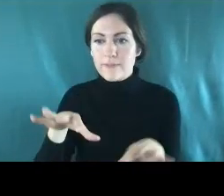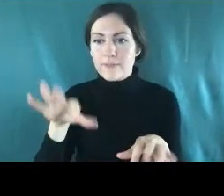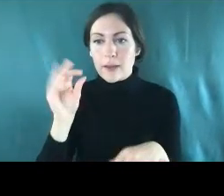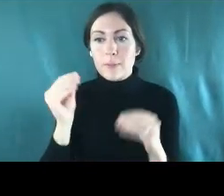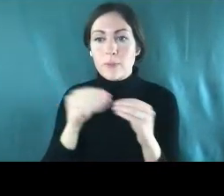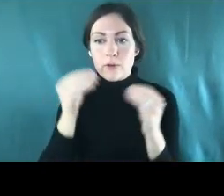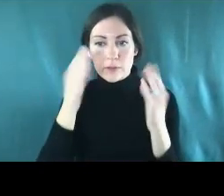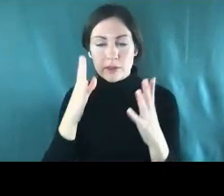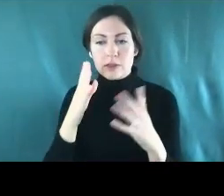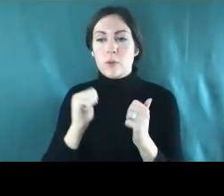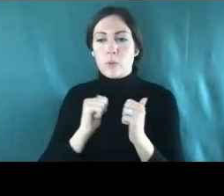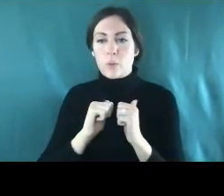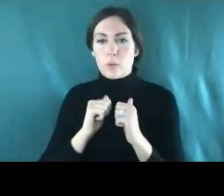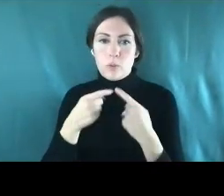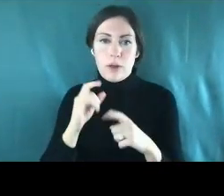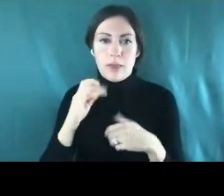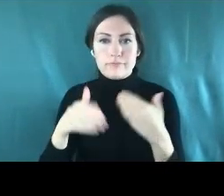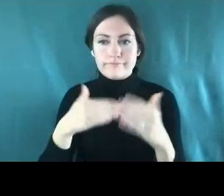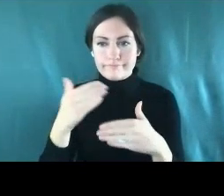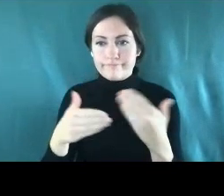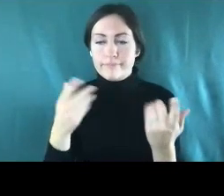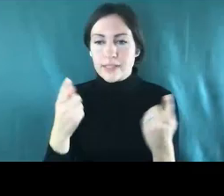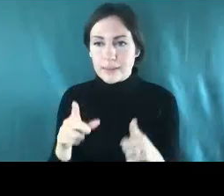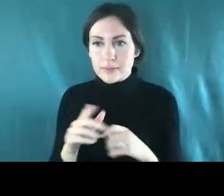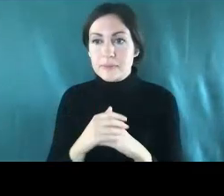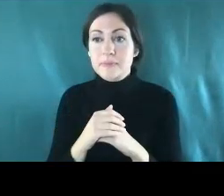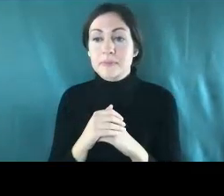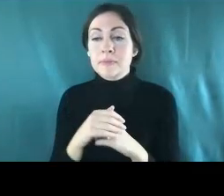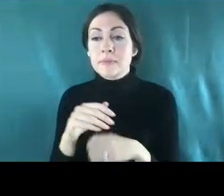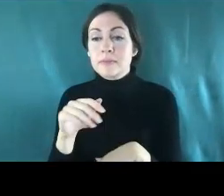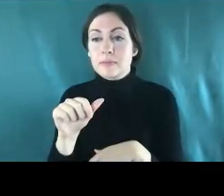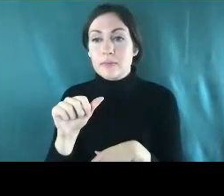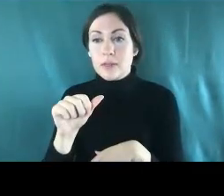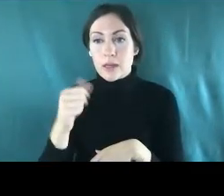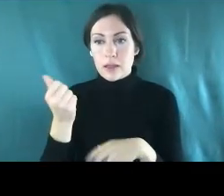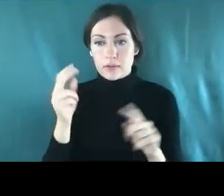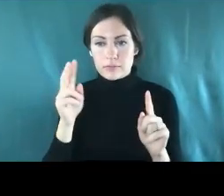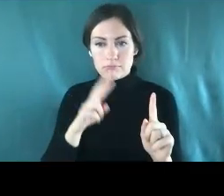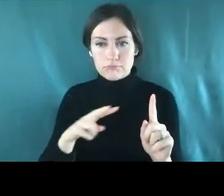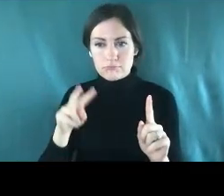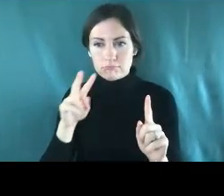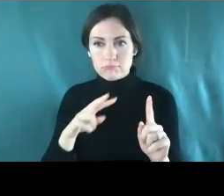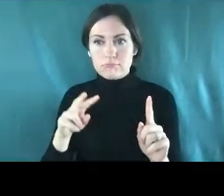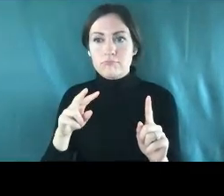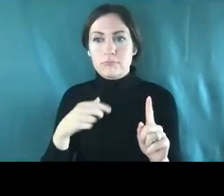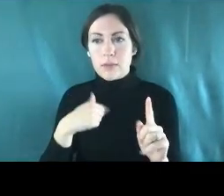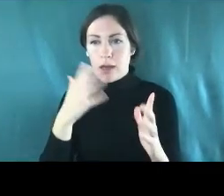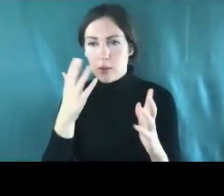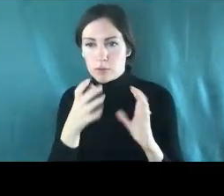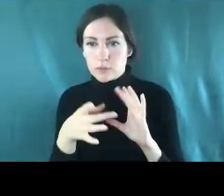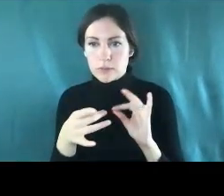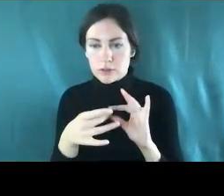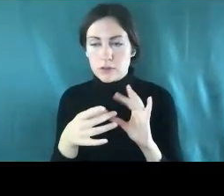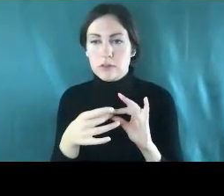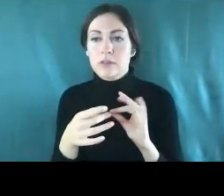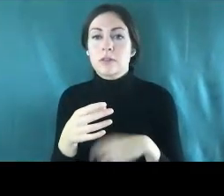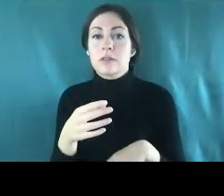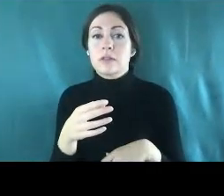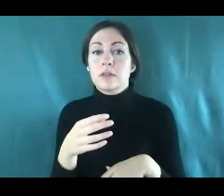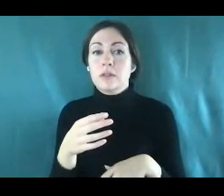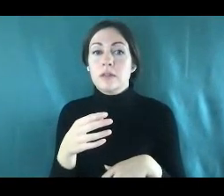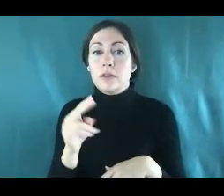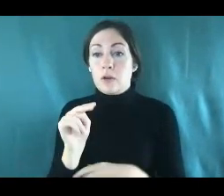evolves. And then another observance that I'd like to kind of mention here as well is